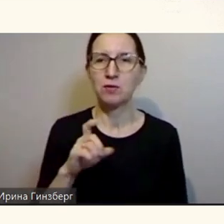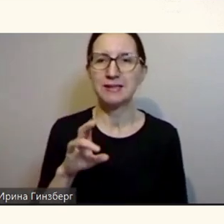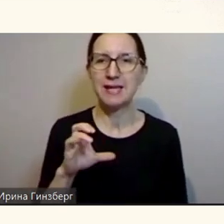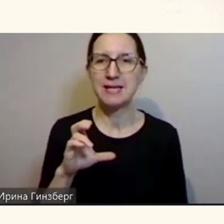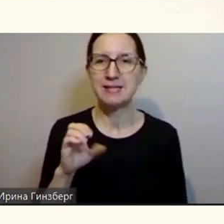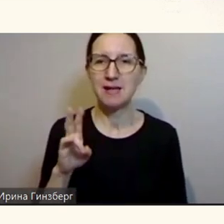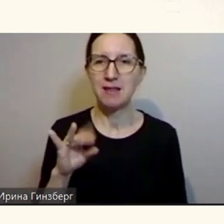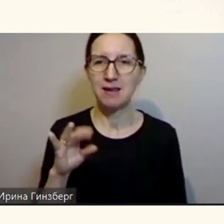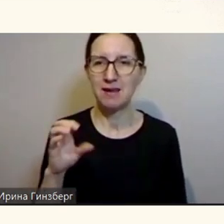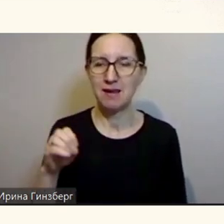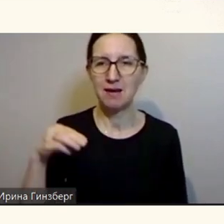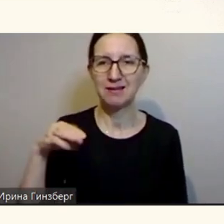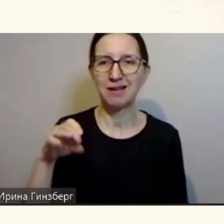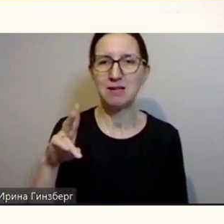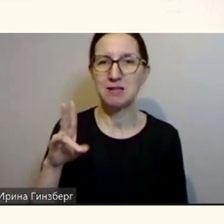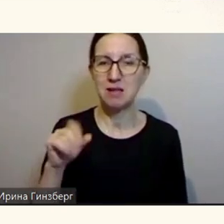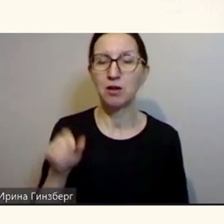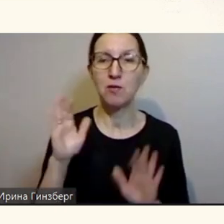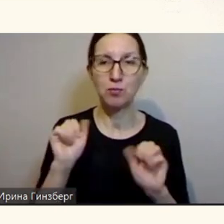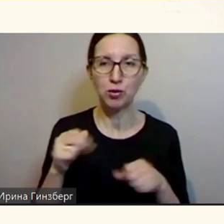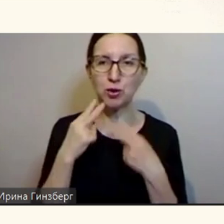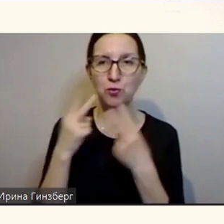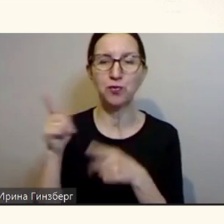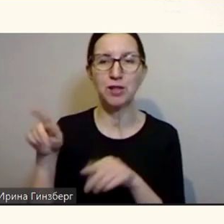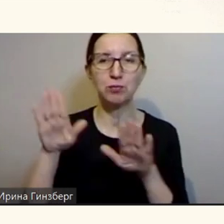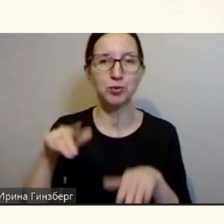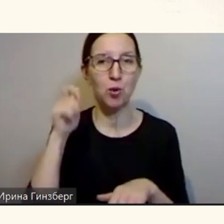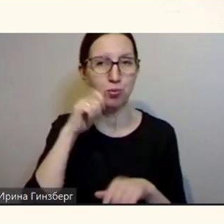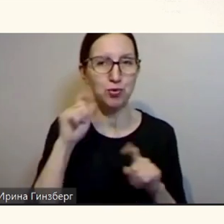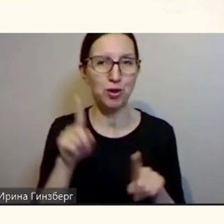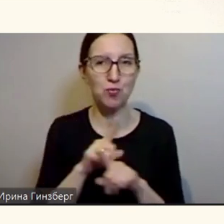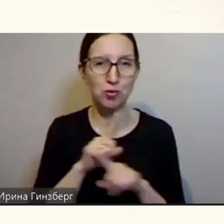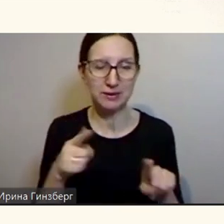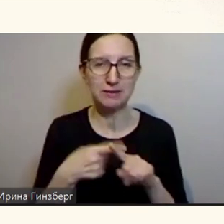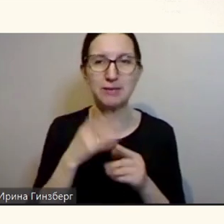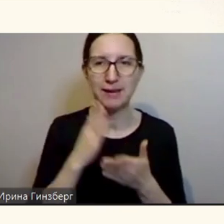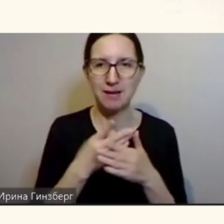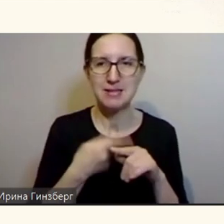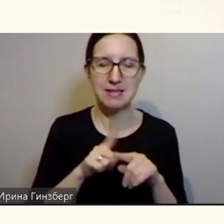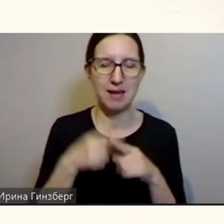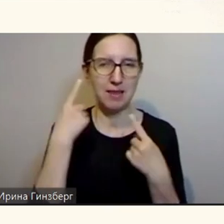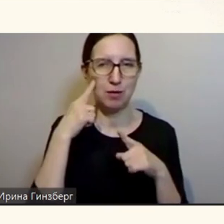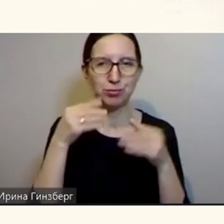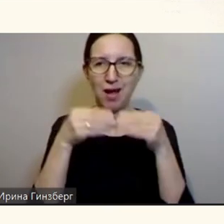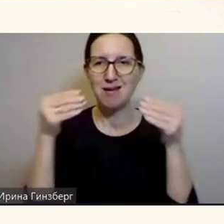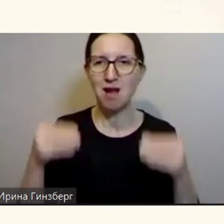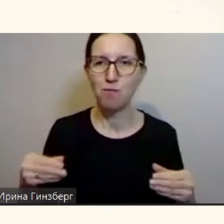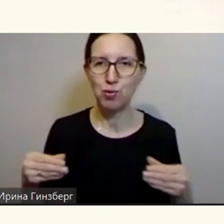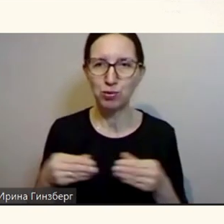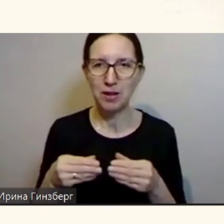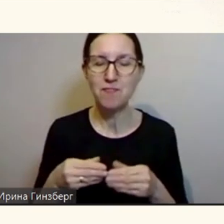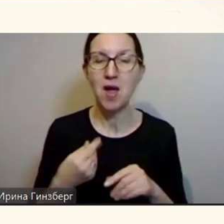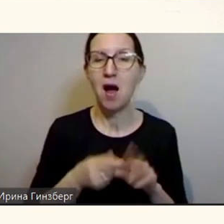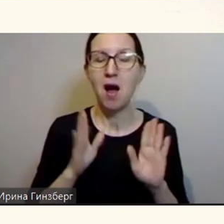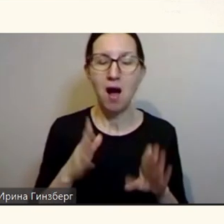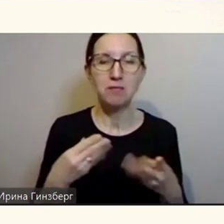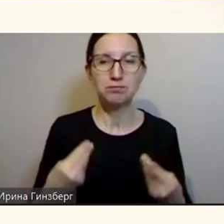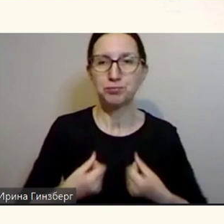So it takes on, as you can see, it takes on a whole different feeling. All of a sudden, you know, like this is